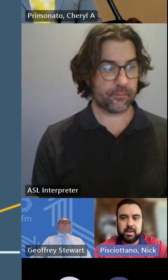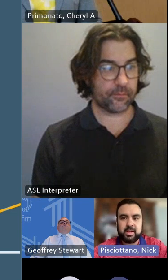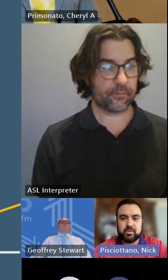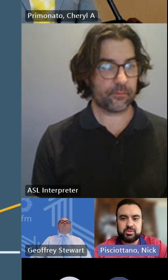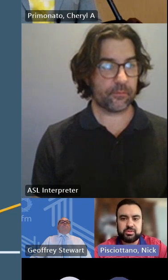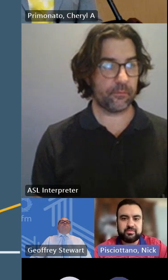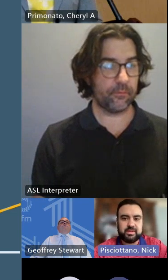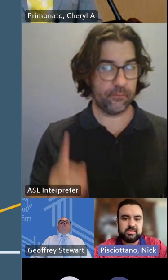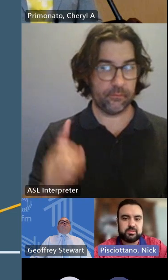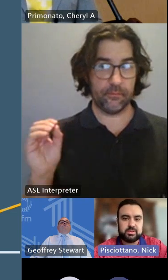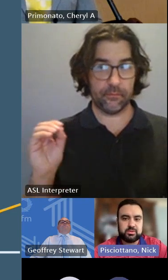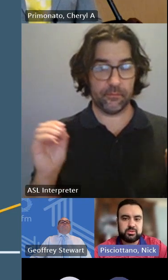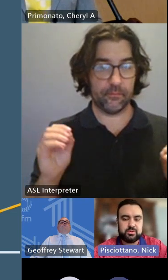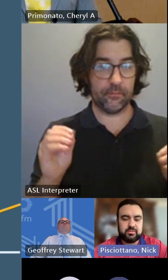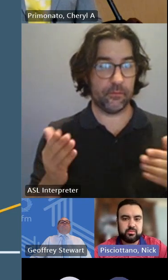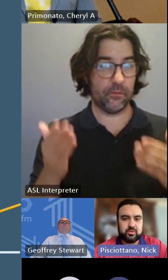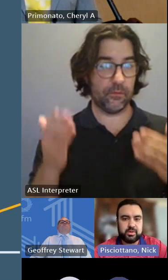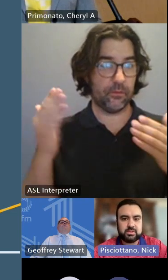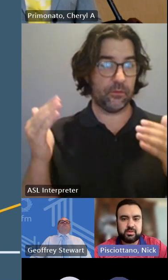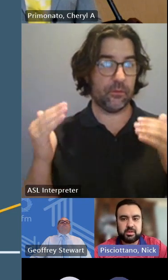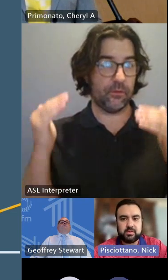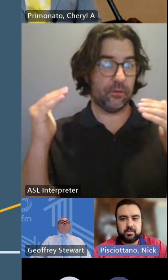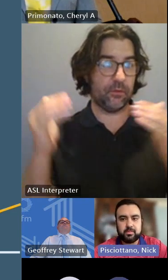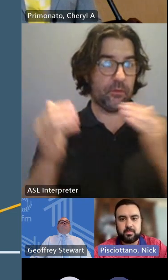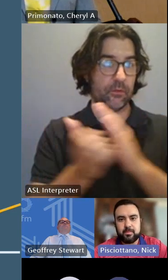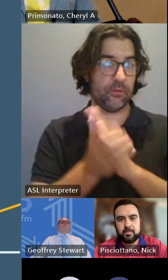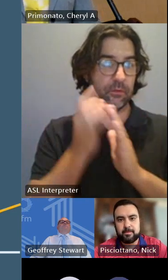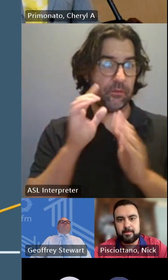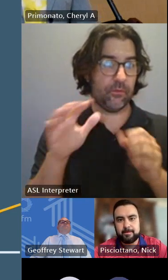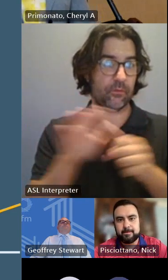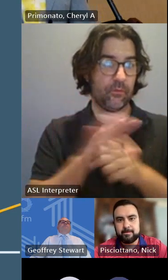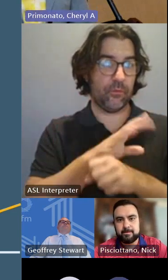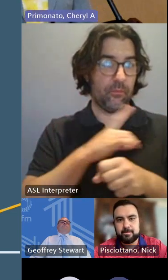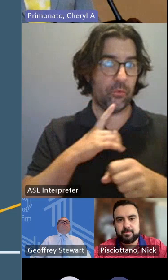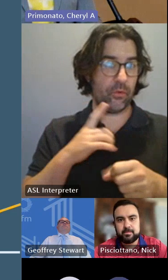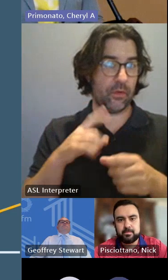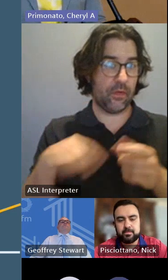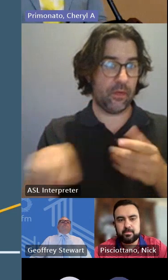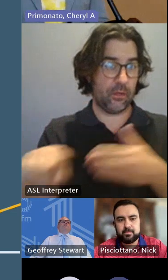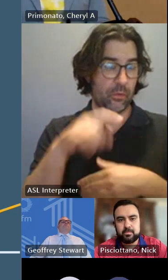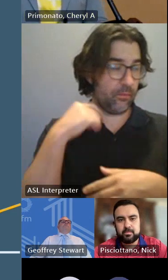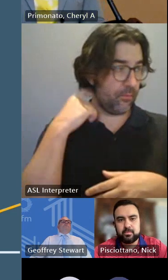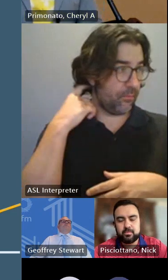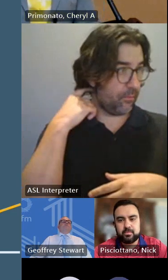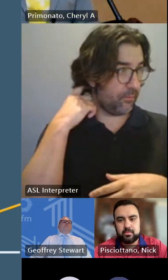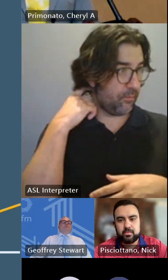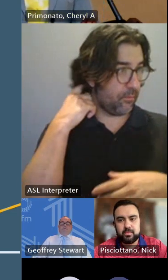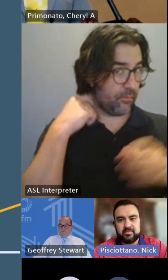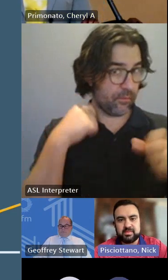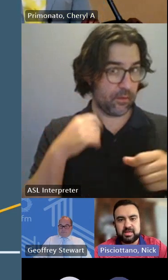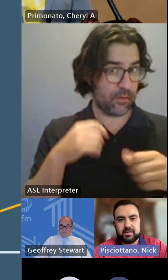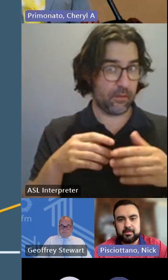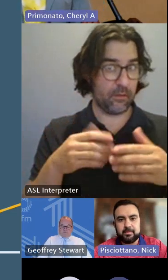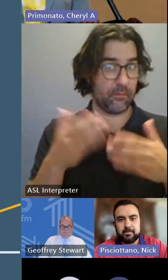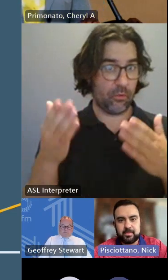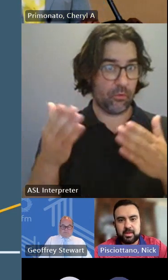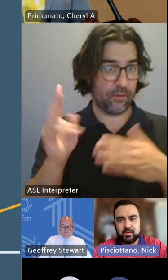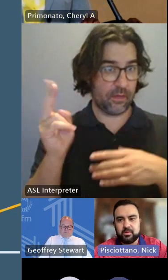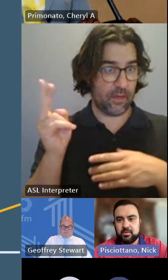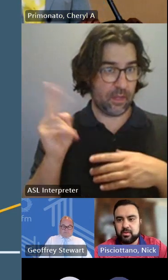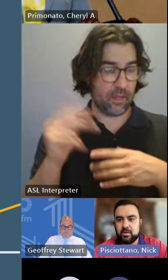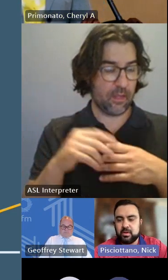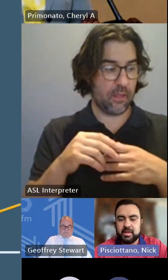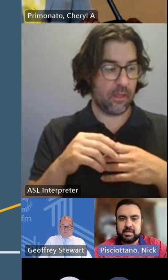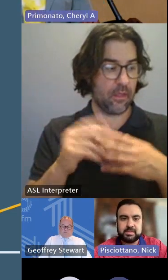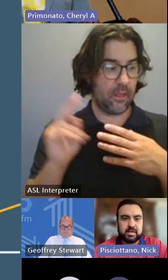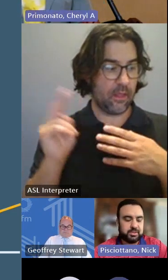Hearing none, may I have a motion to advance this resolution to the full board next week? So moved. Second. May I have a second?